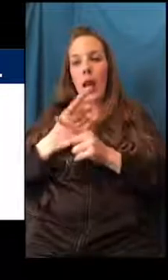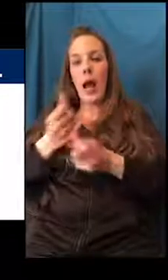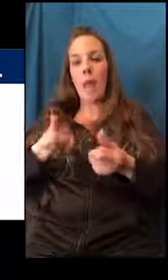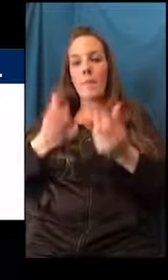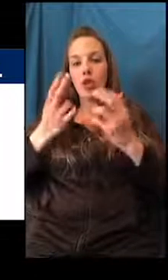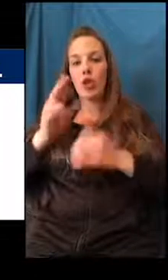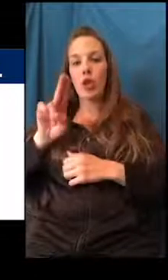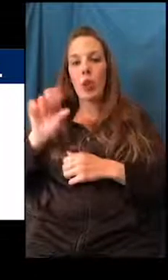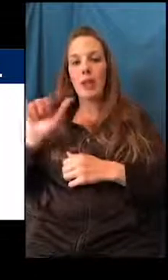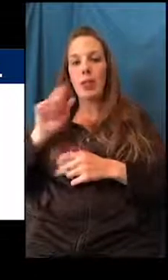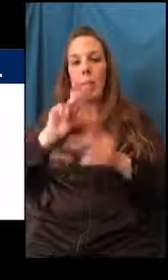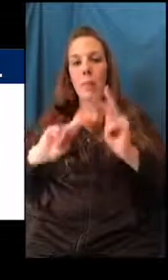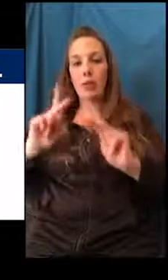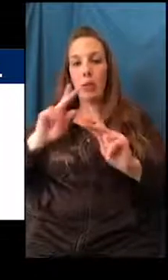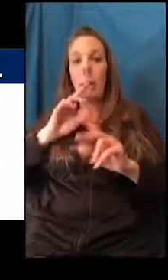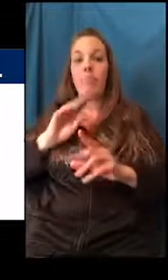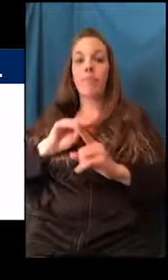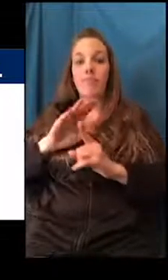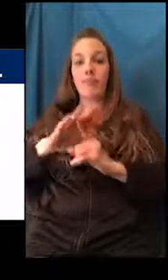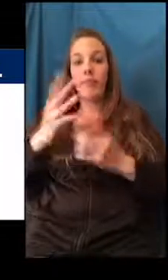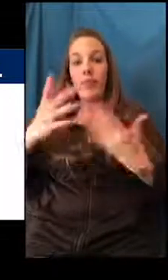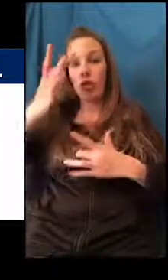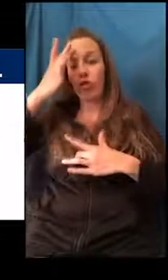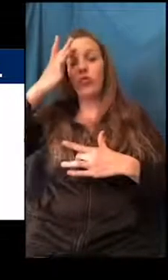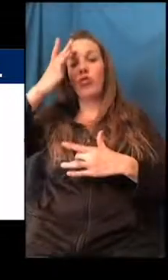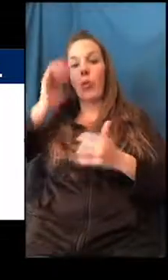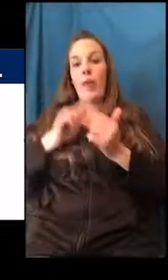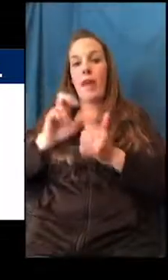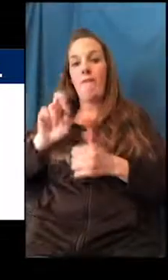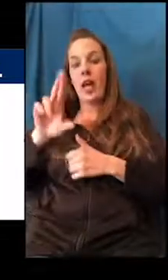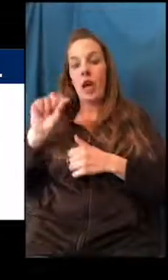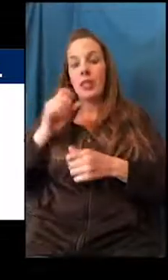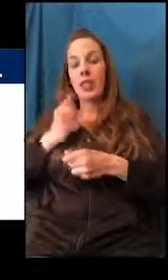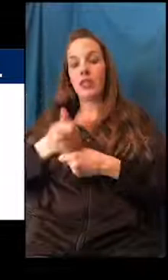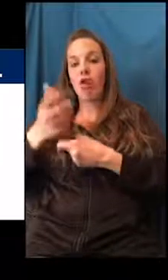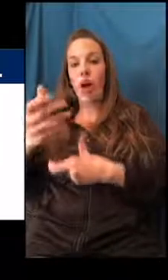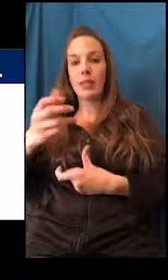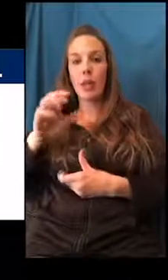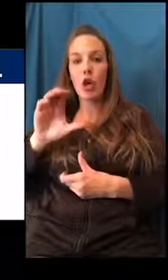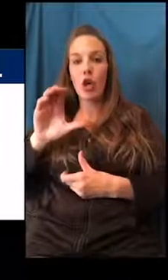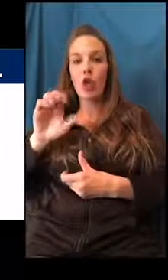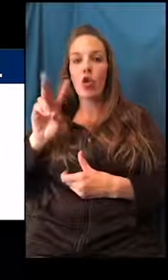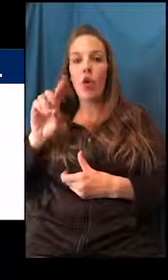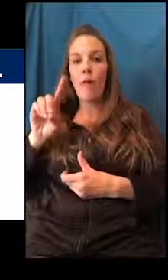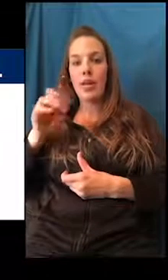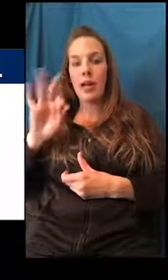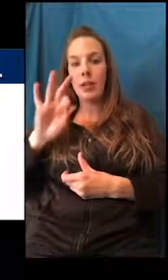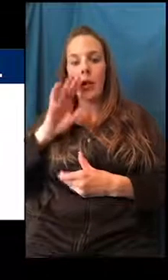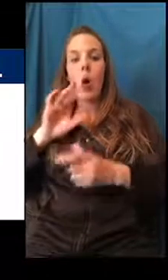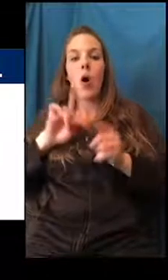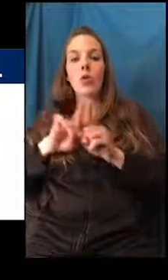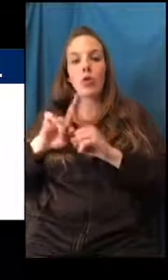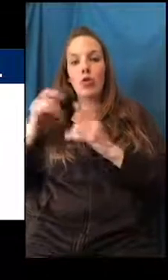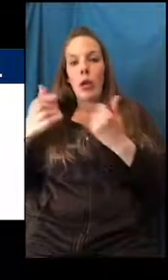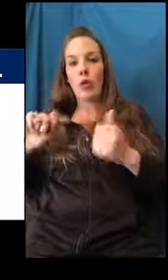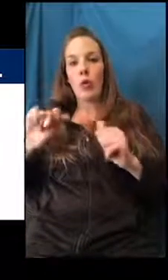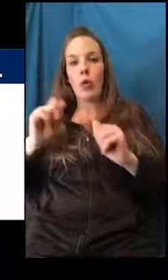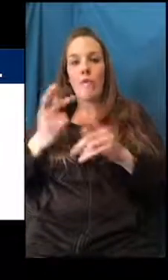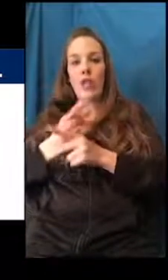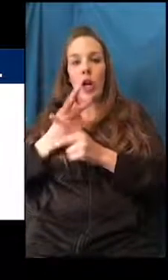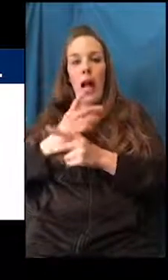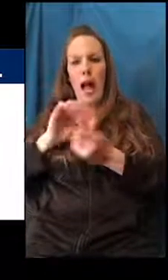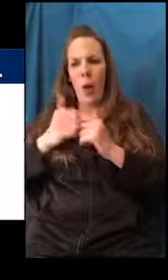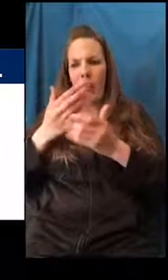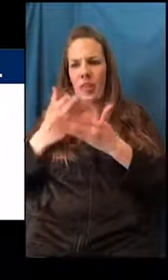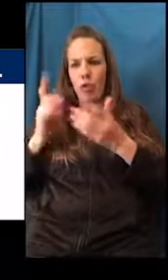has been infected with the virus that's causing COVID-19. We're also trying to determine how things are changing over